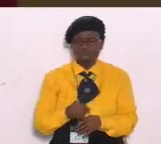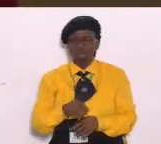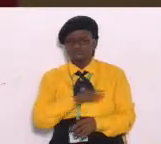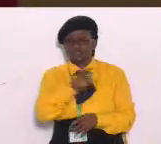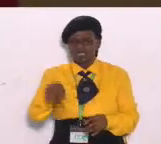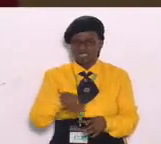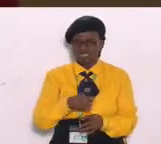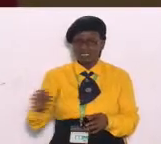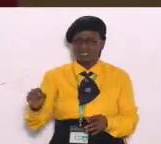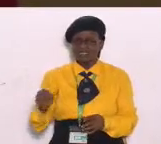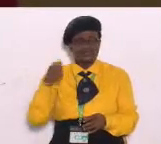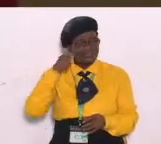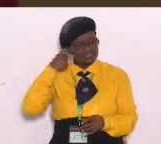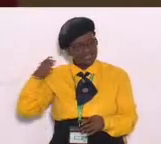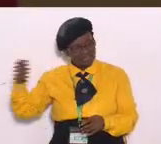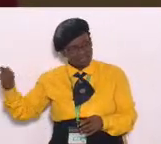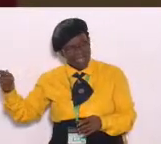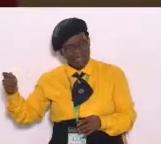including silver,